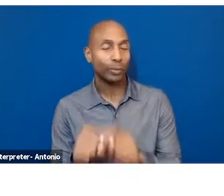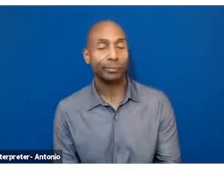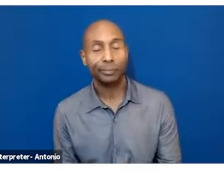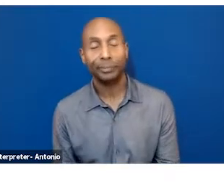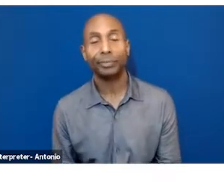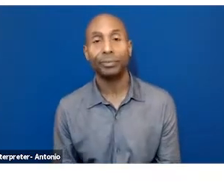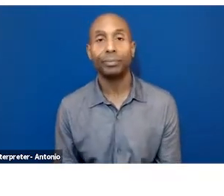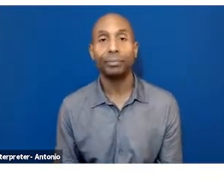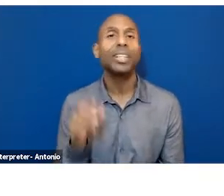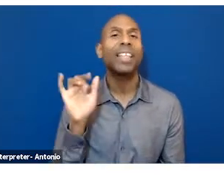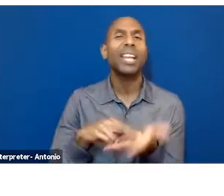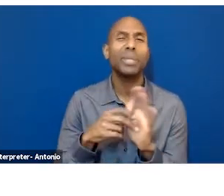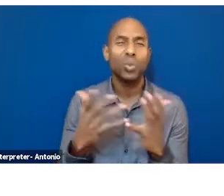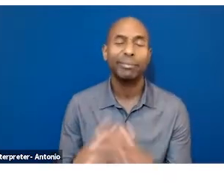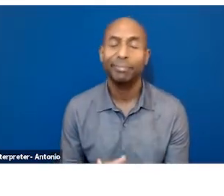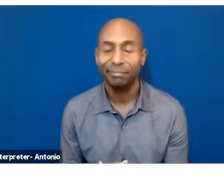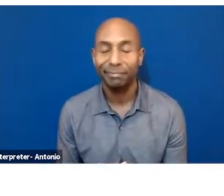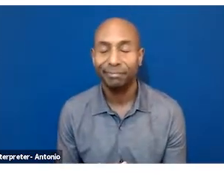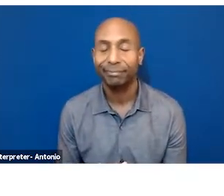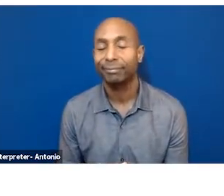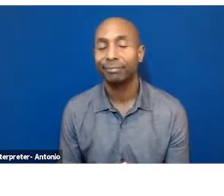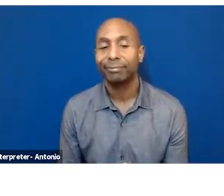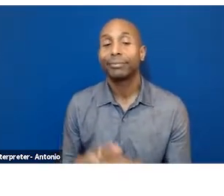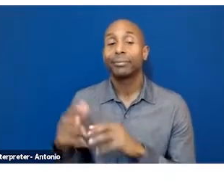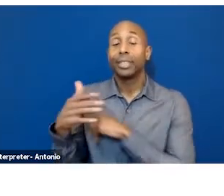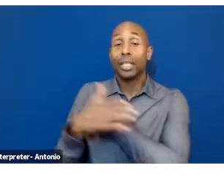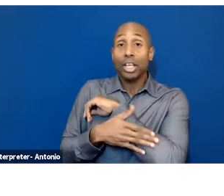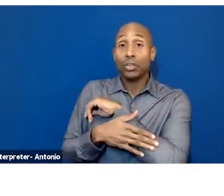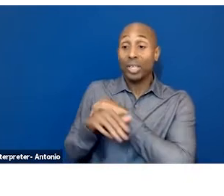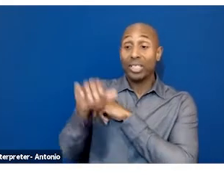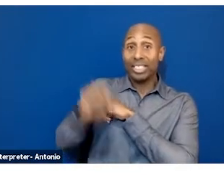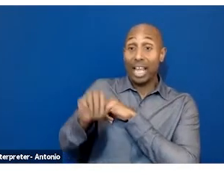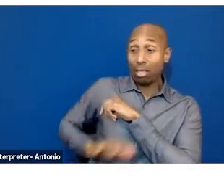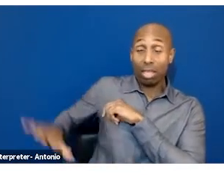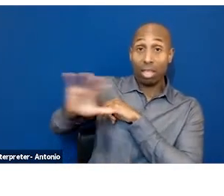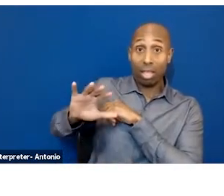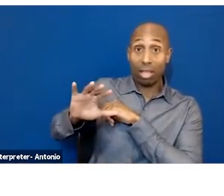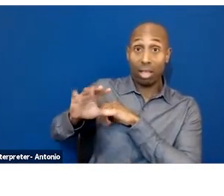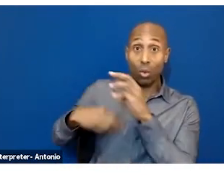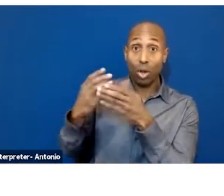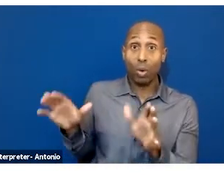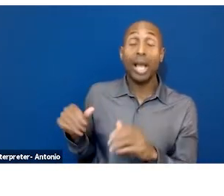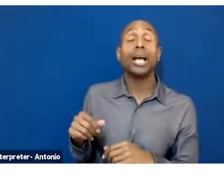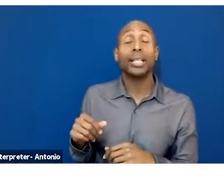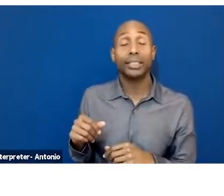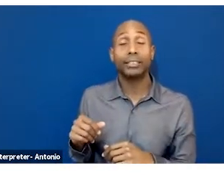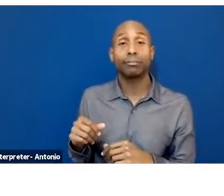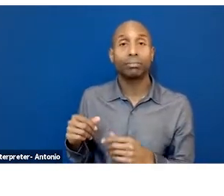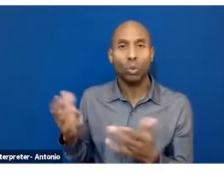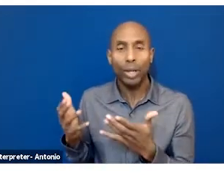in blunt terms, countries in the global South weren't just attractive sites for apparel